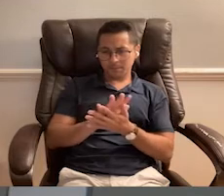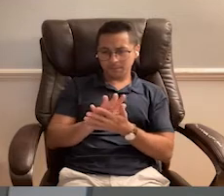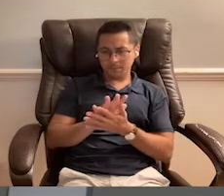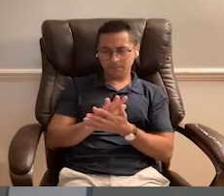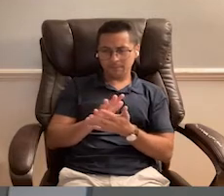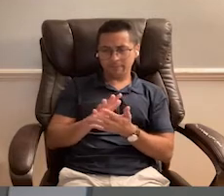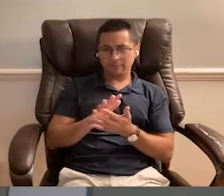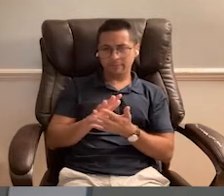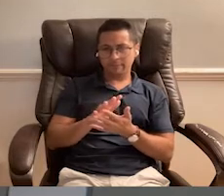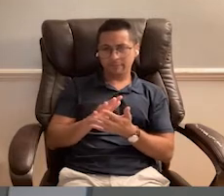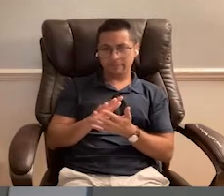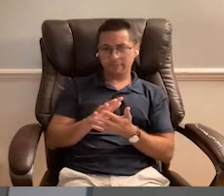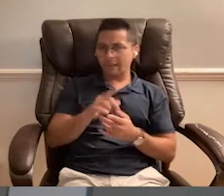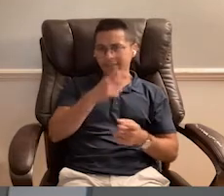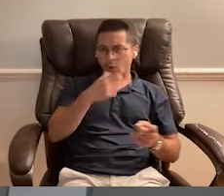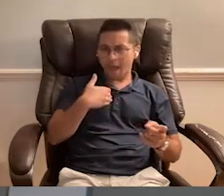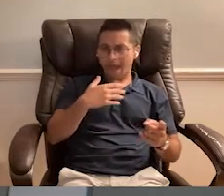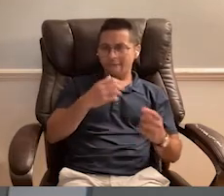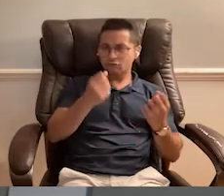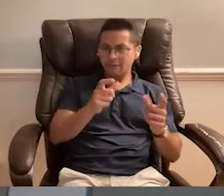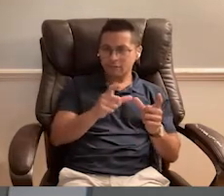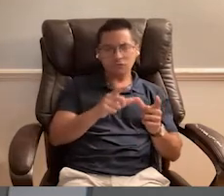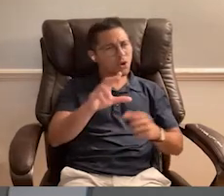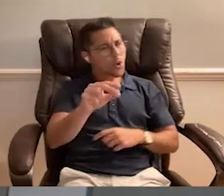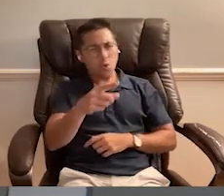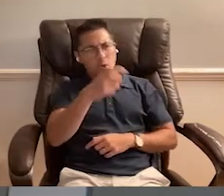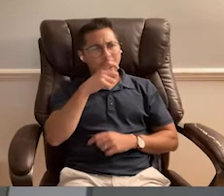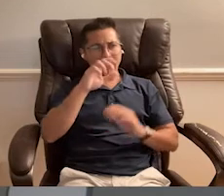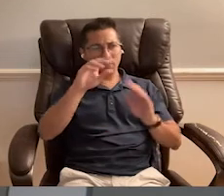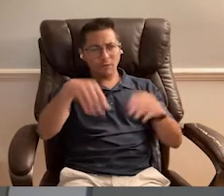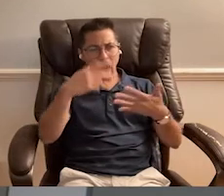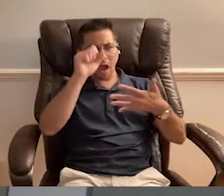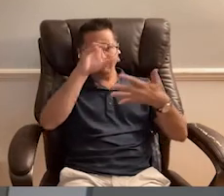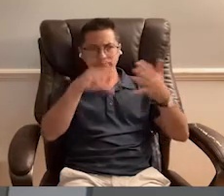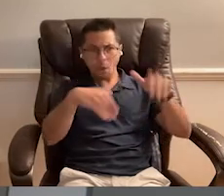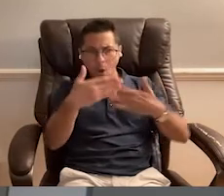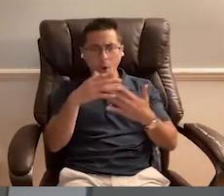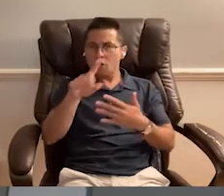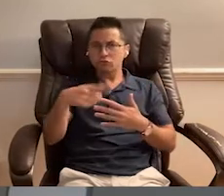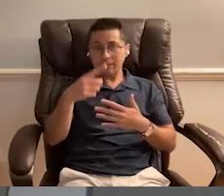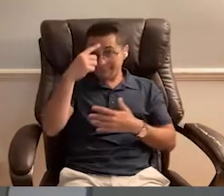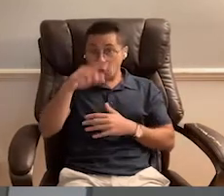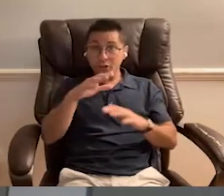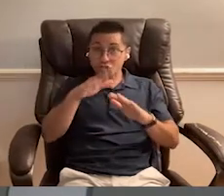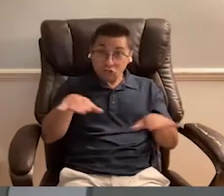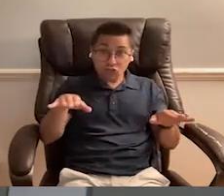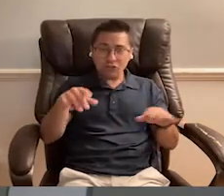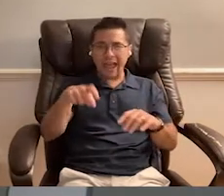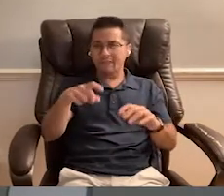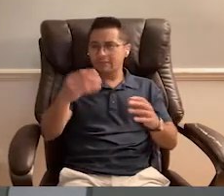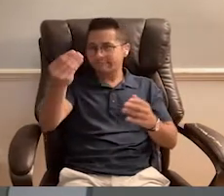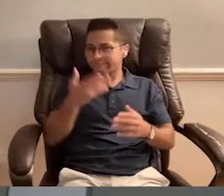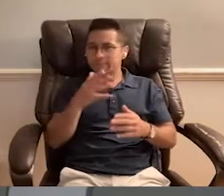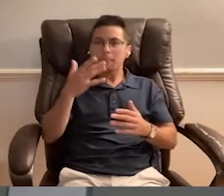4. You know, he's got a social. For sure, you don't have a driver's license. No. You don't need to provide all of them. Okay. You